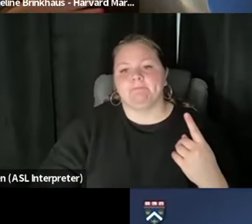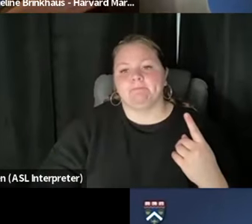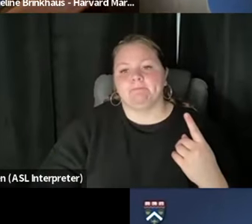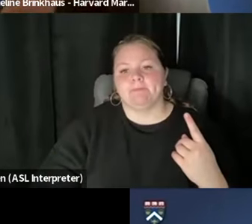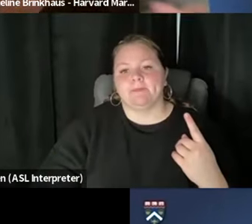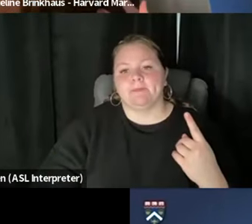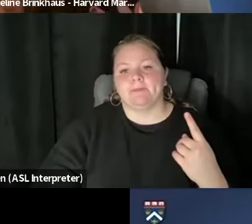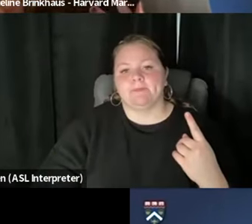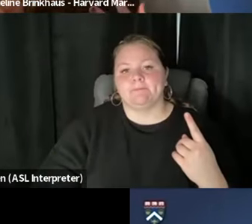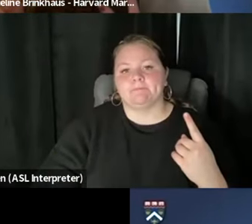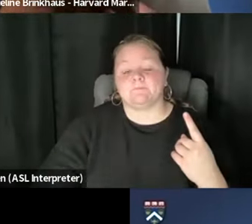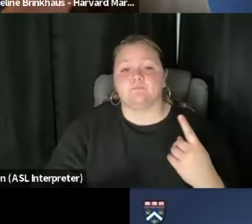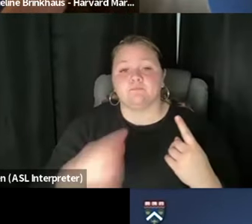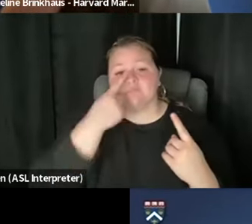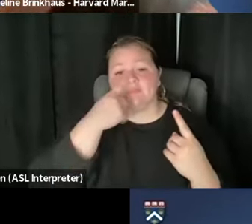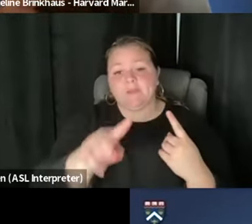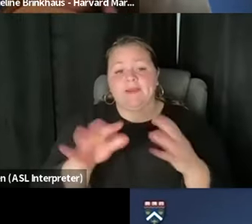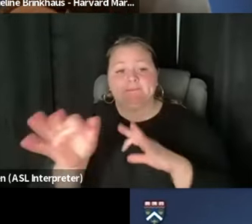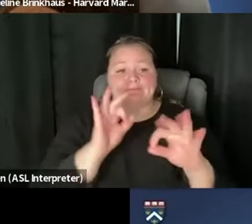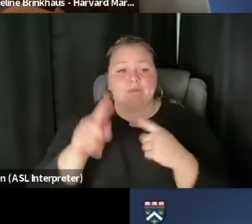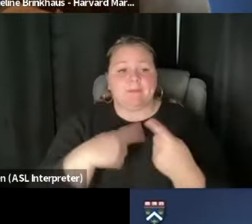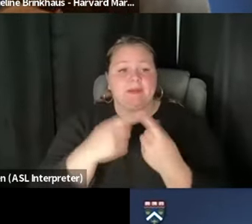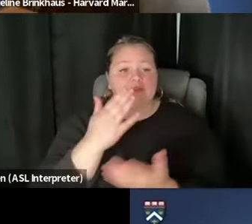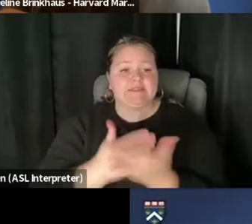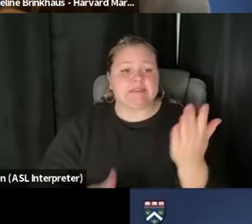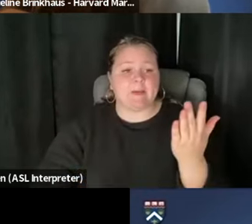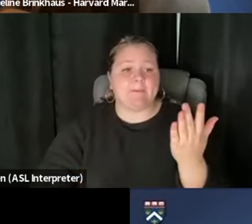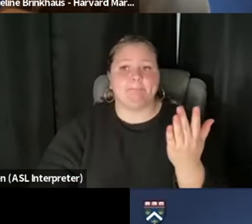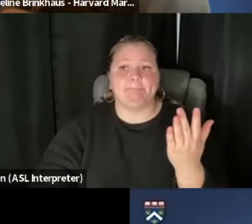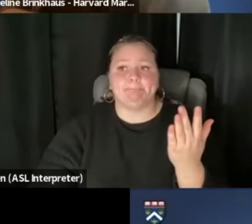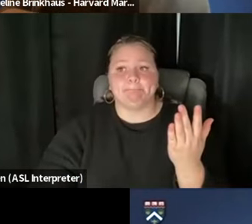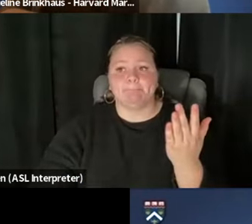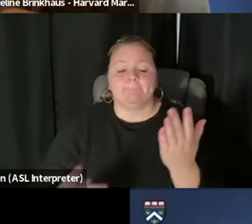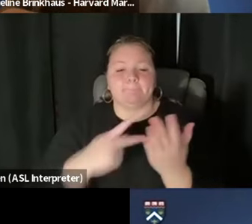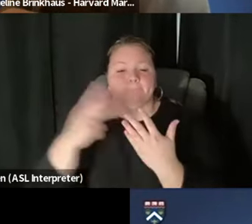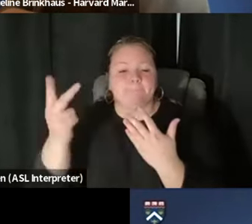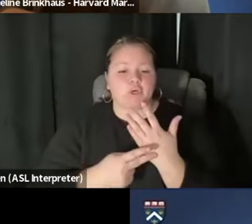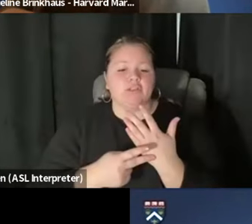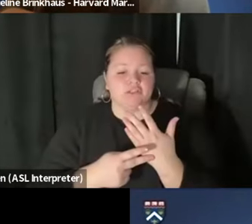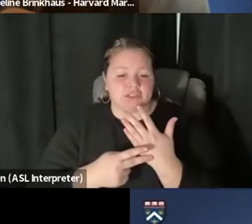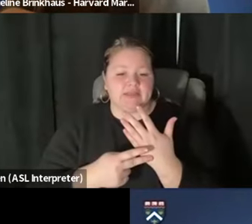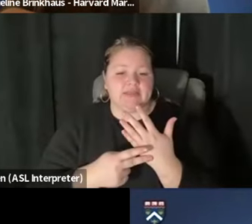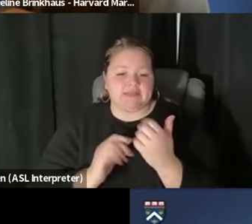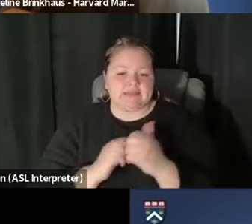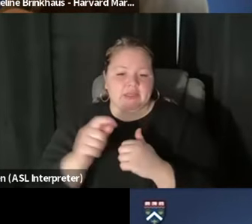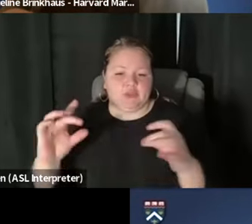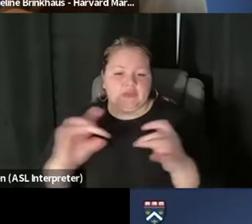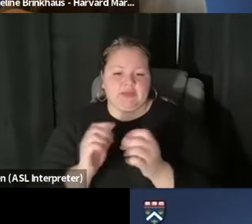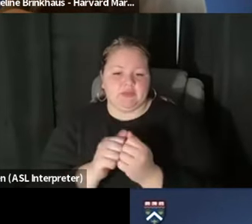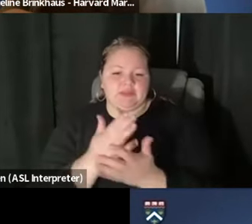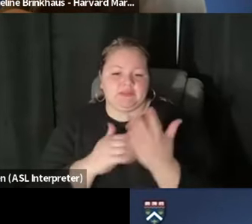some of the projects you've done outside the classroom, ways you've connected with students during your time here at Harvard Extension School.